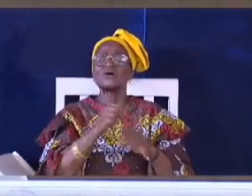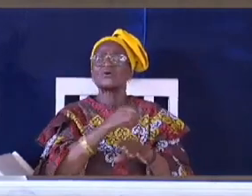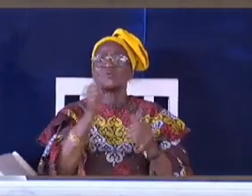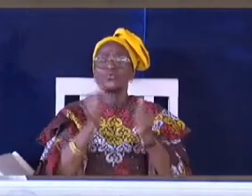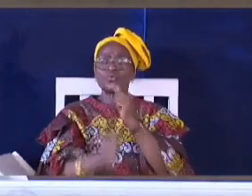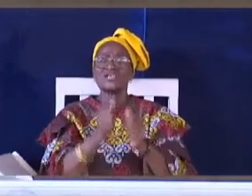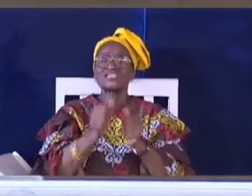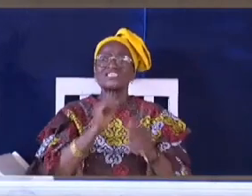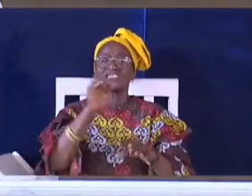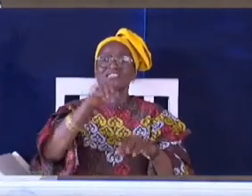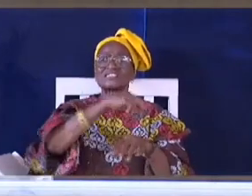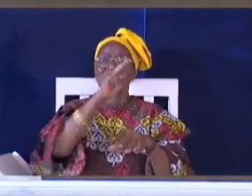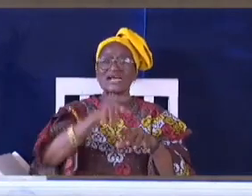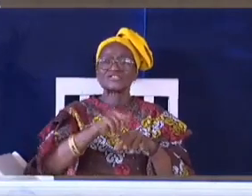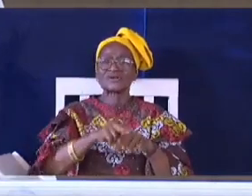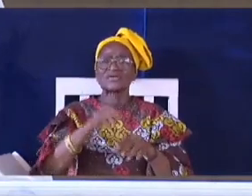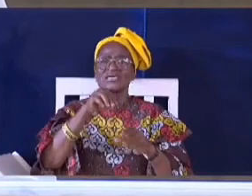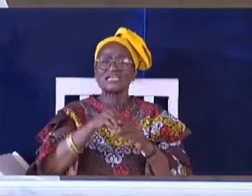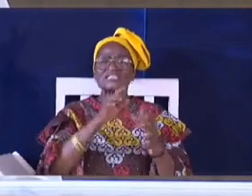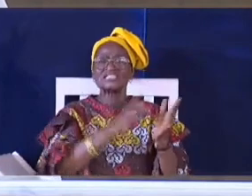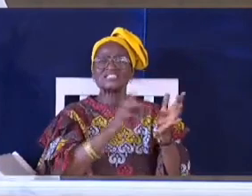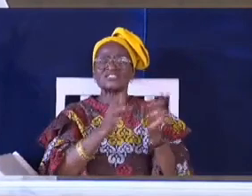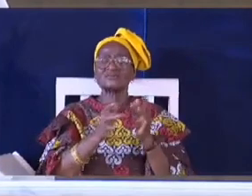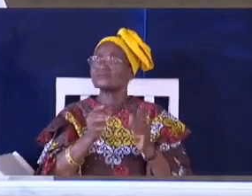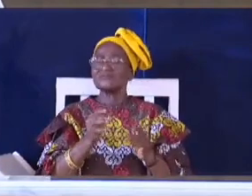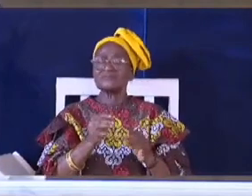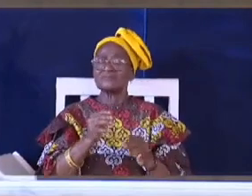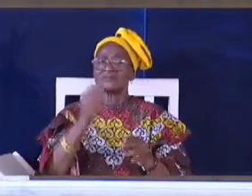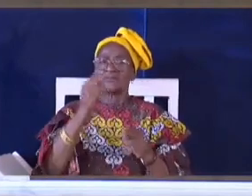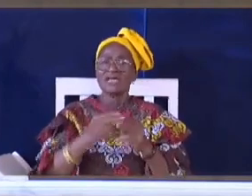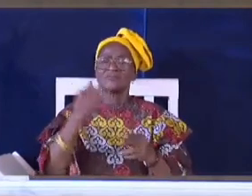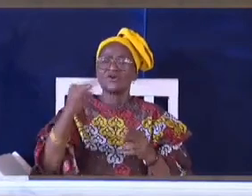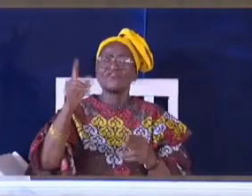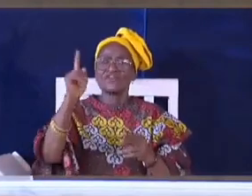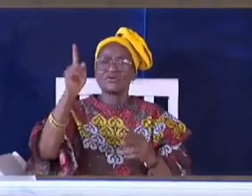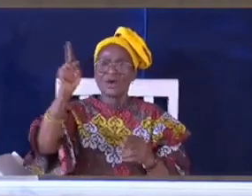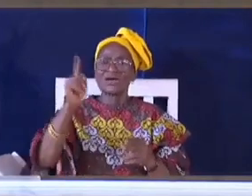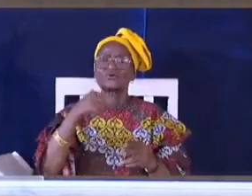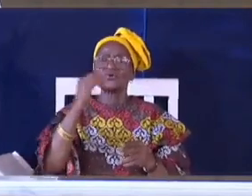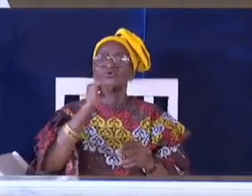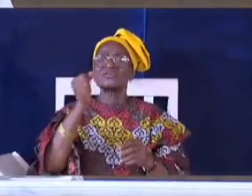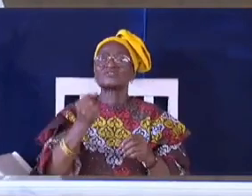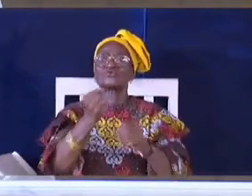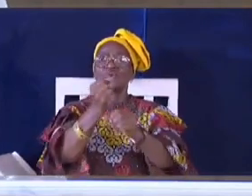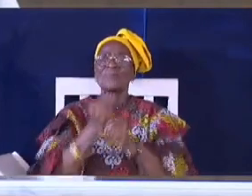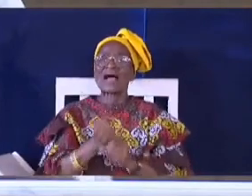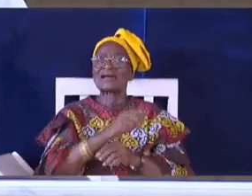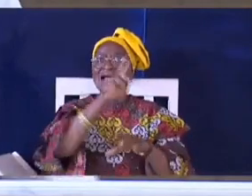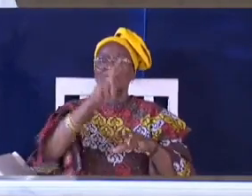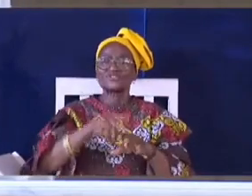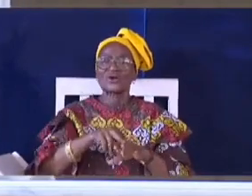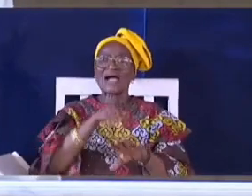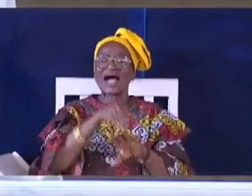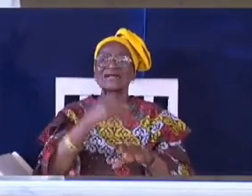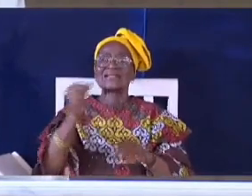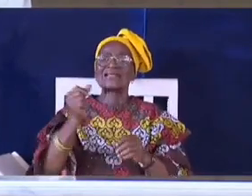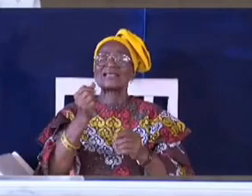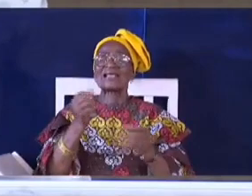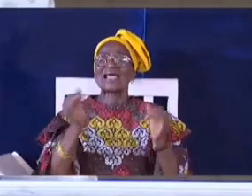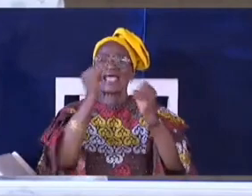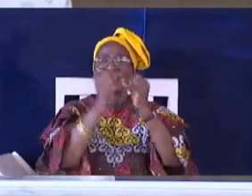natural, in the name of the one who is supernatural, and at the end of the